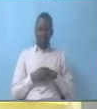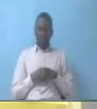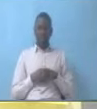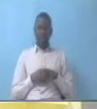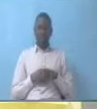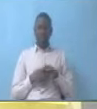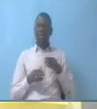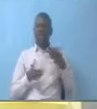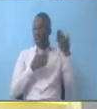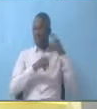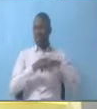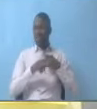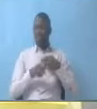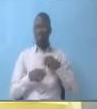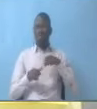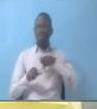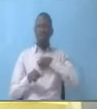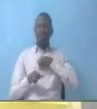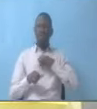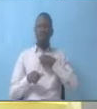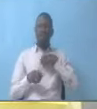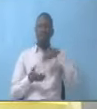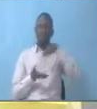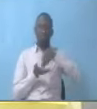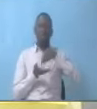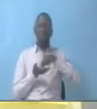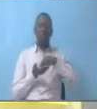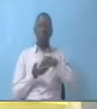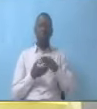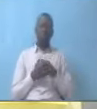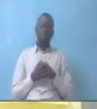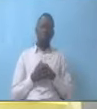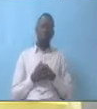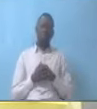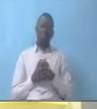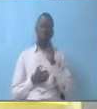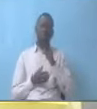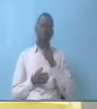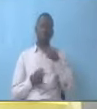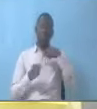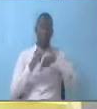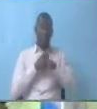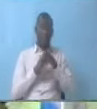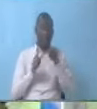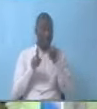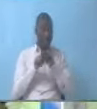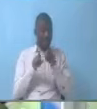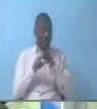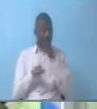that was my position. But even in that situation,